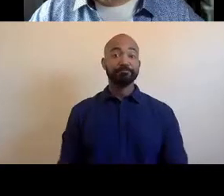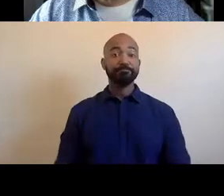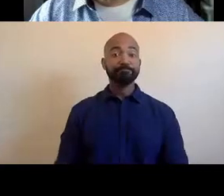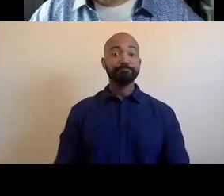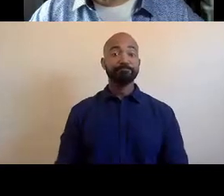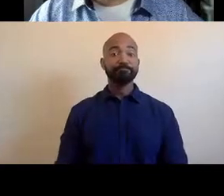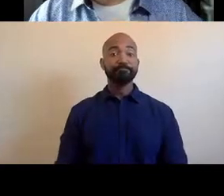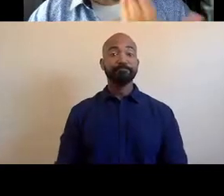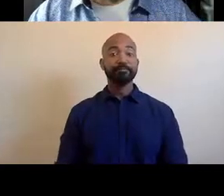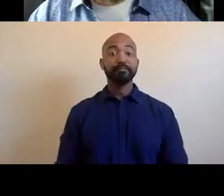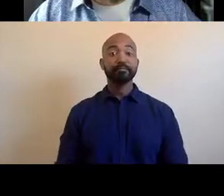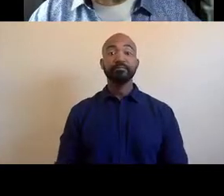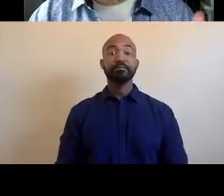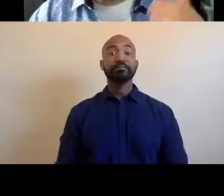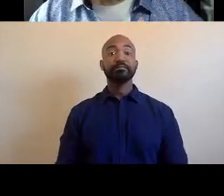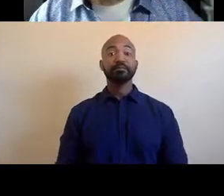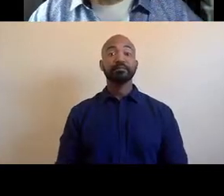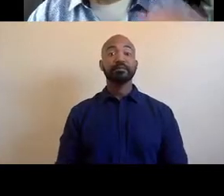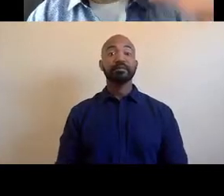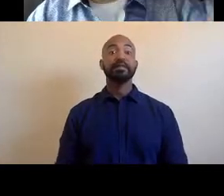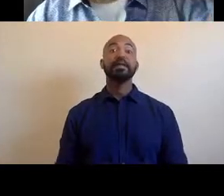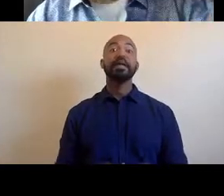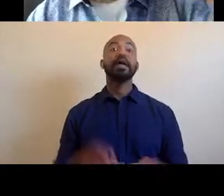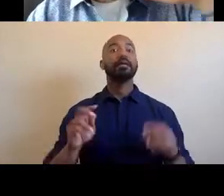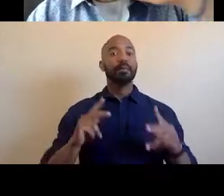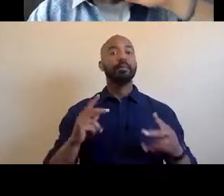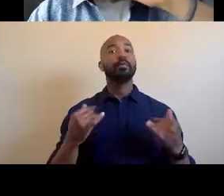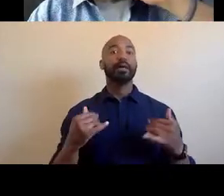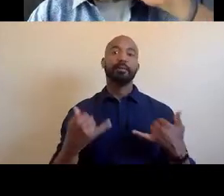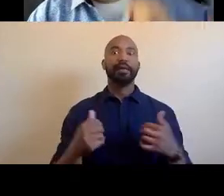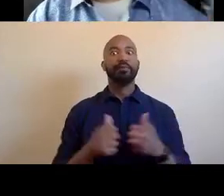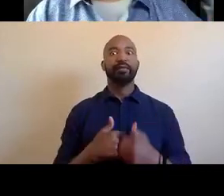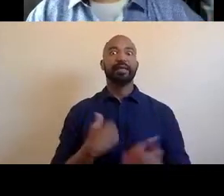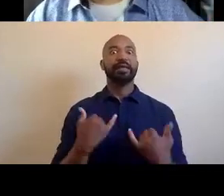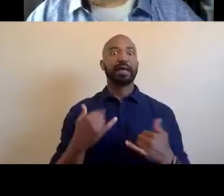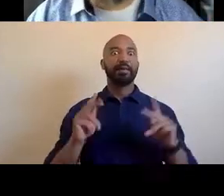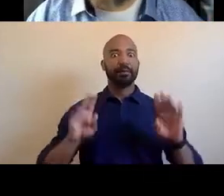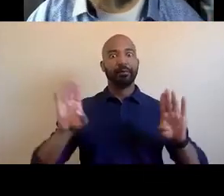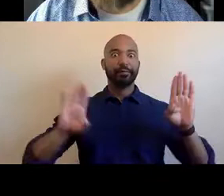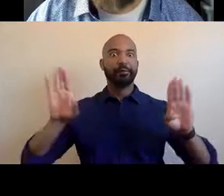Okay, now people are not going to play with me. Thank you very much for raising your hand. Way cool.